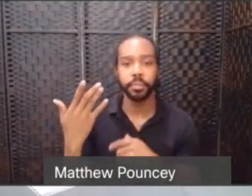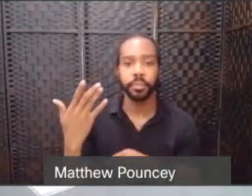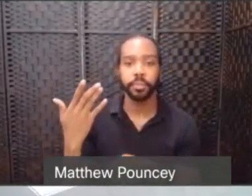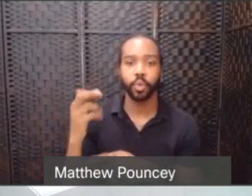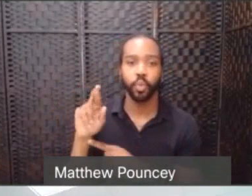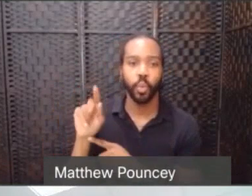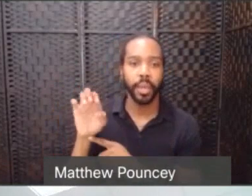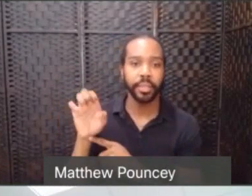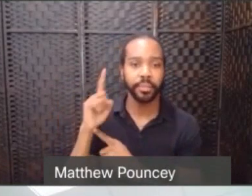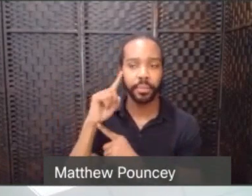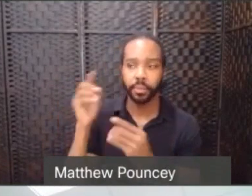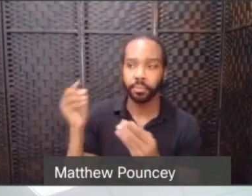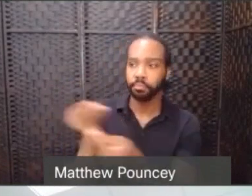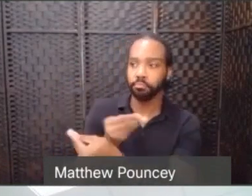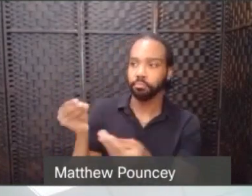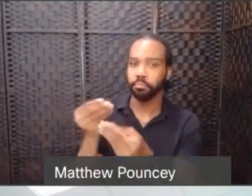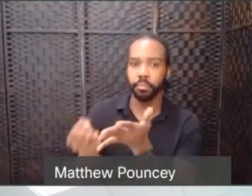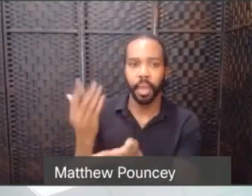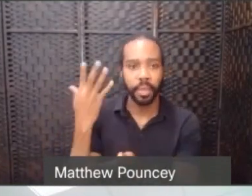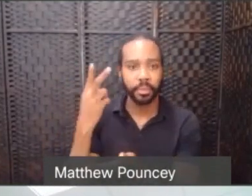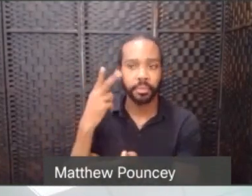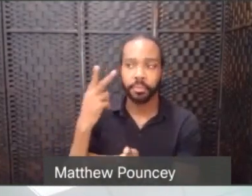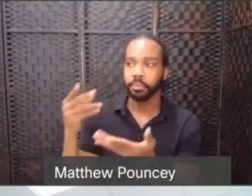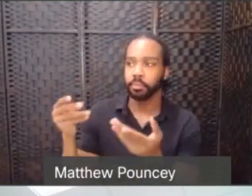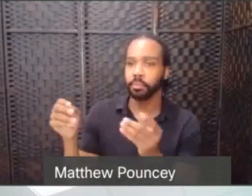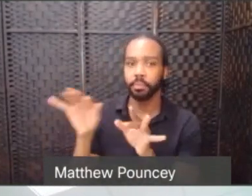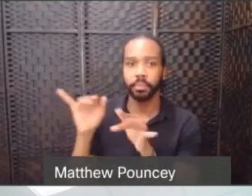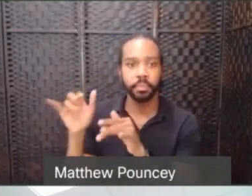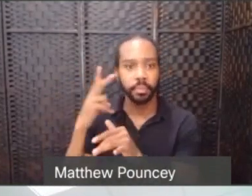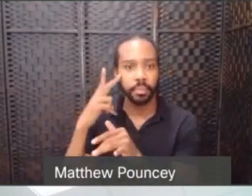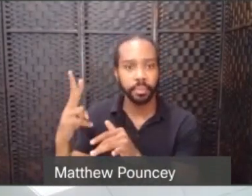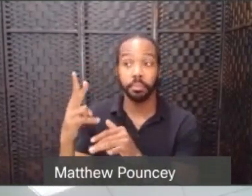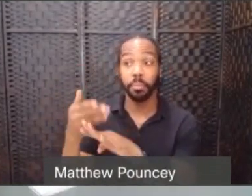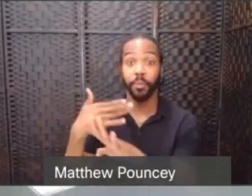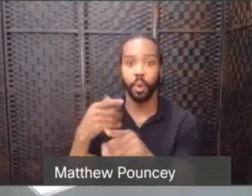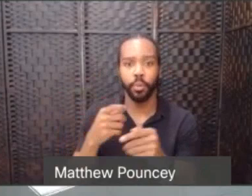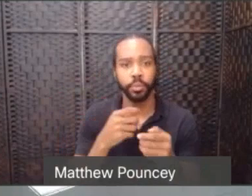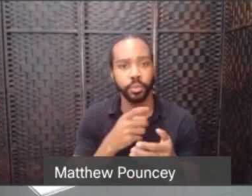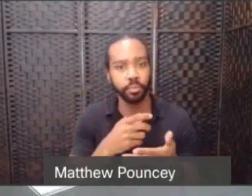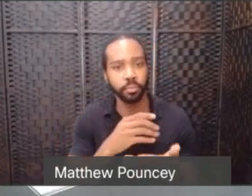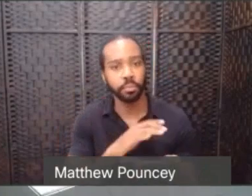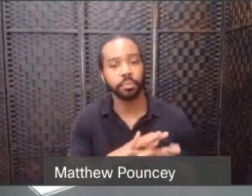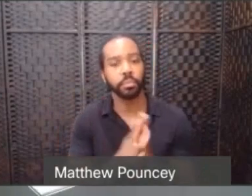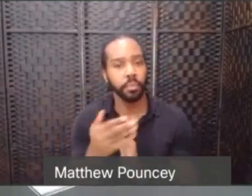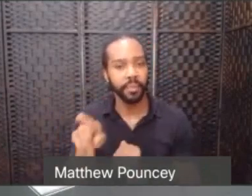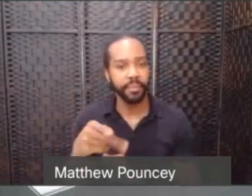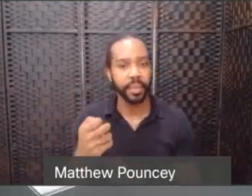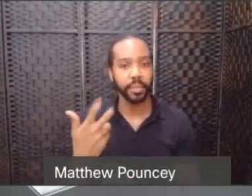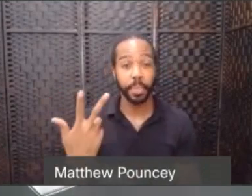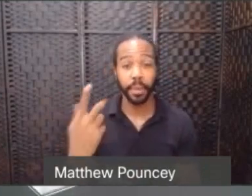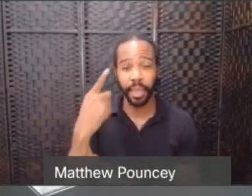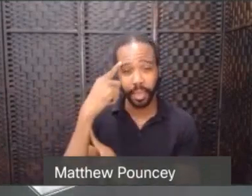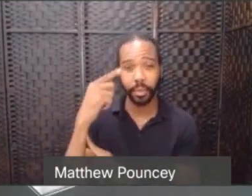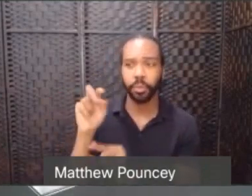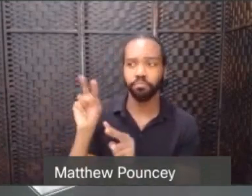rates, transmission rates and case rates into transitioning into phase 3. And so I think we do have that to look forward